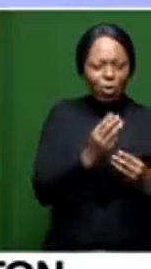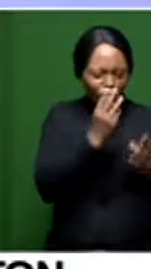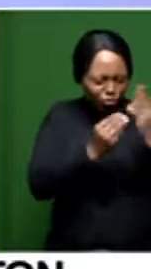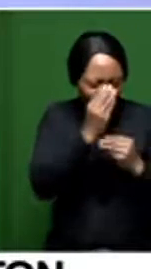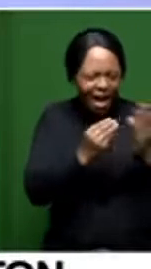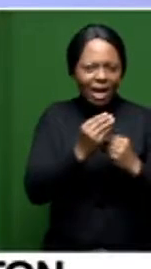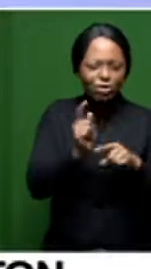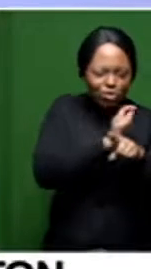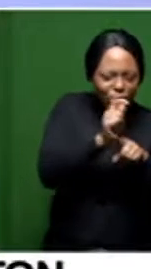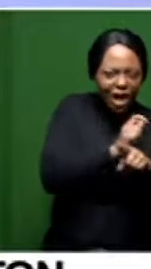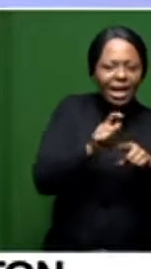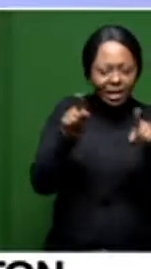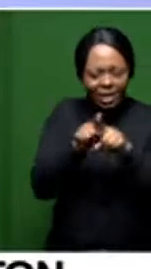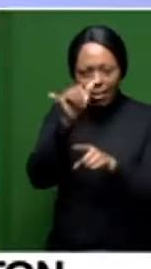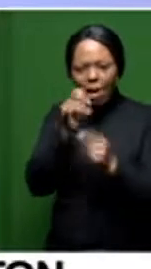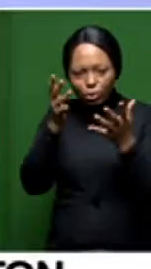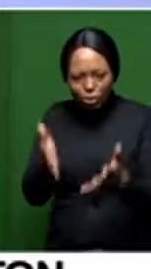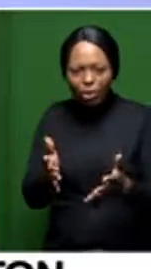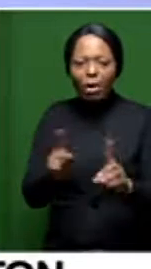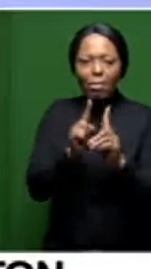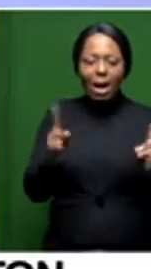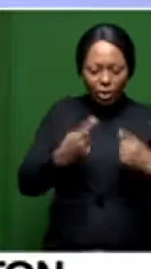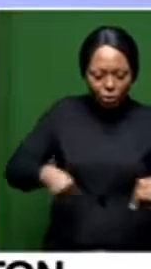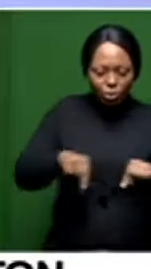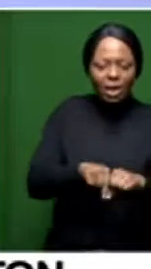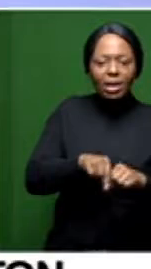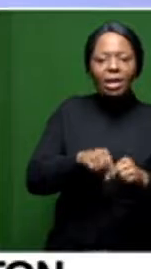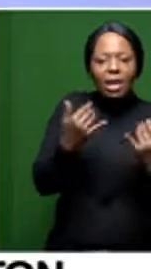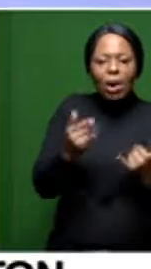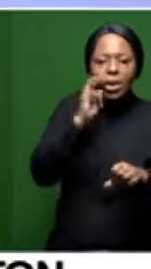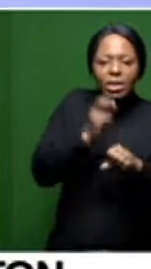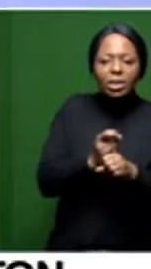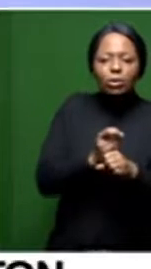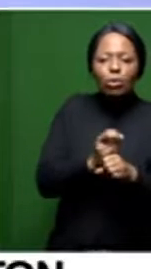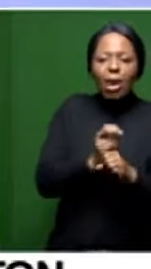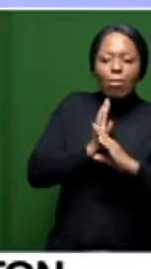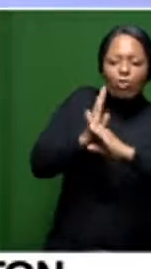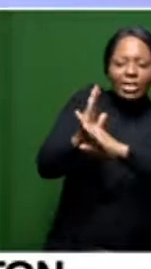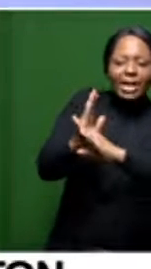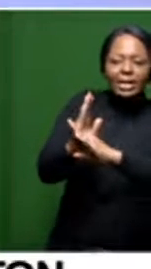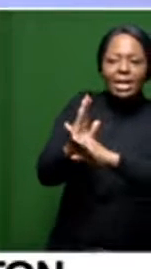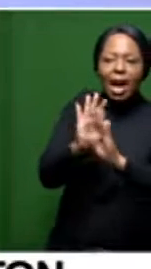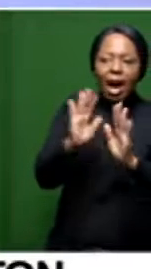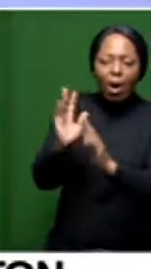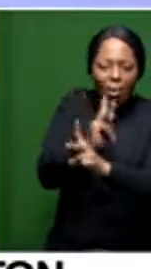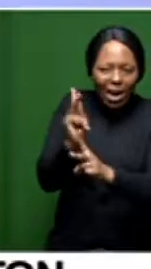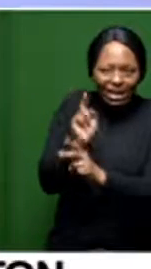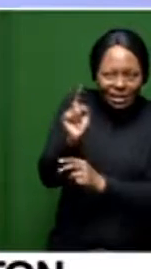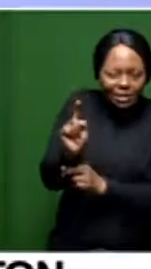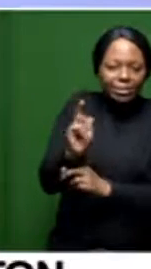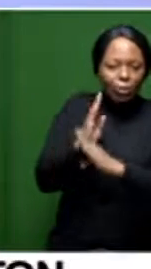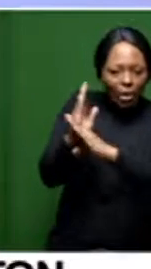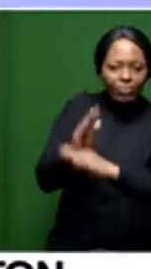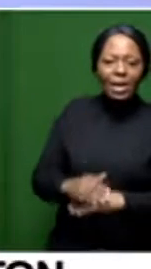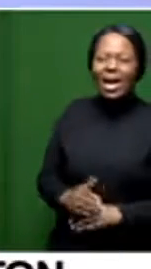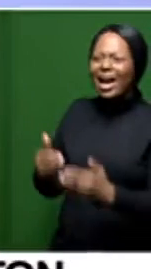it's important that us as a society build the right technology tools to combat this, because it's just unacceptable what's going on. Let's talk about GuardMe. What is it?